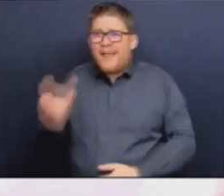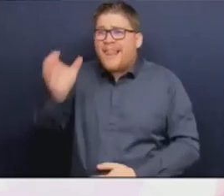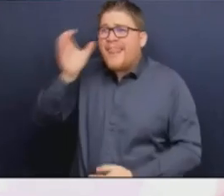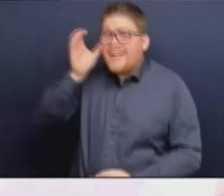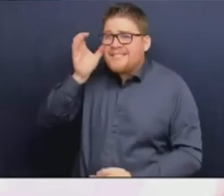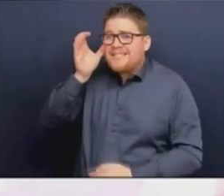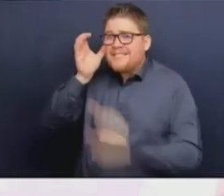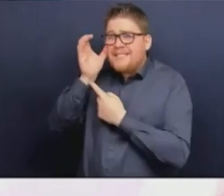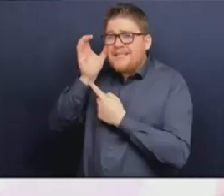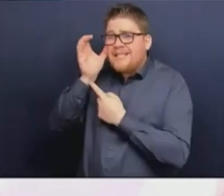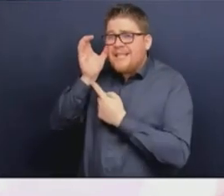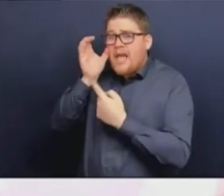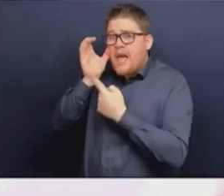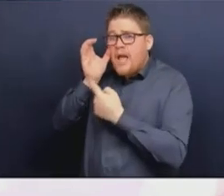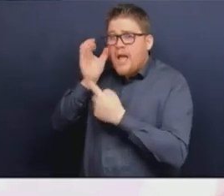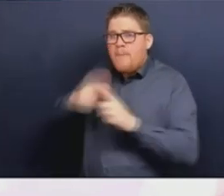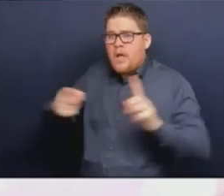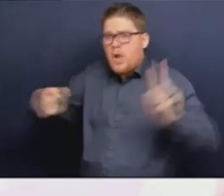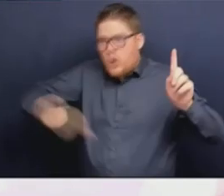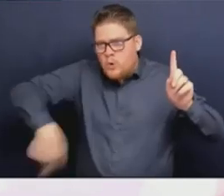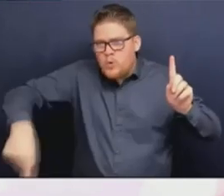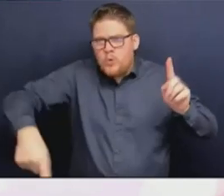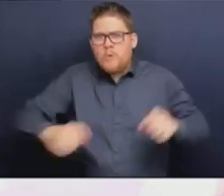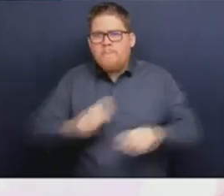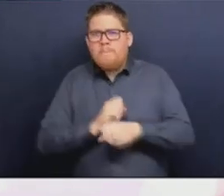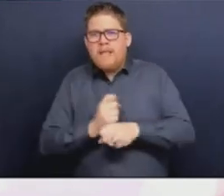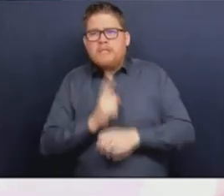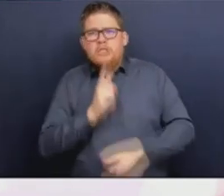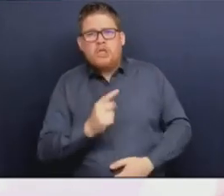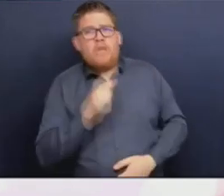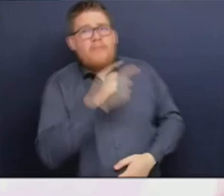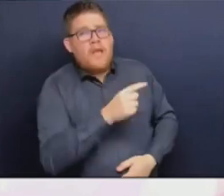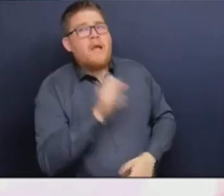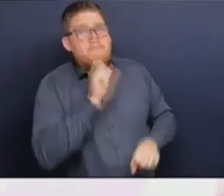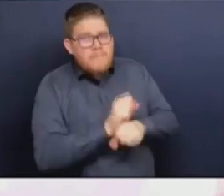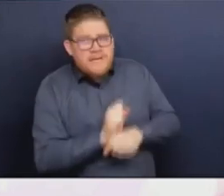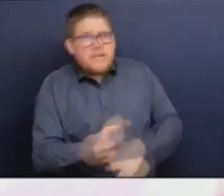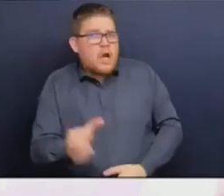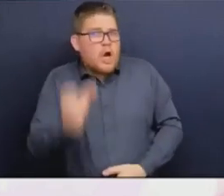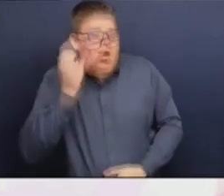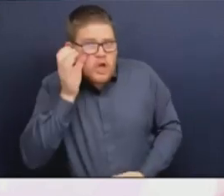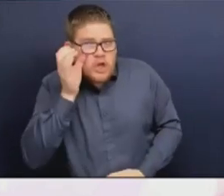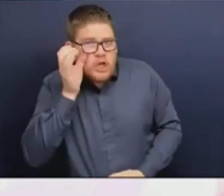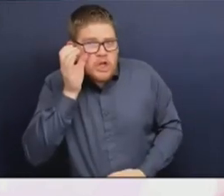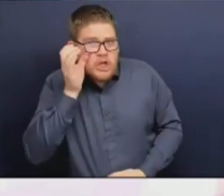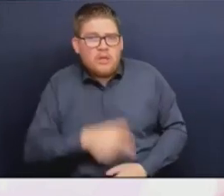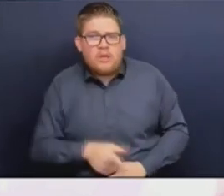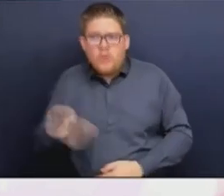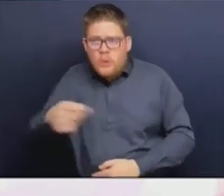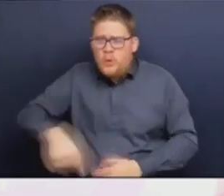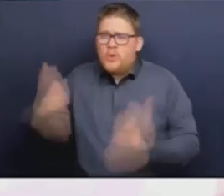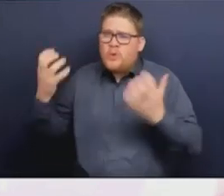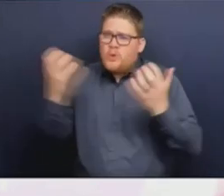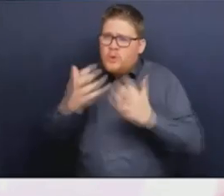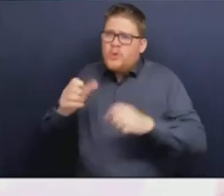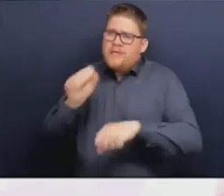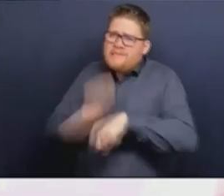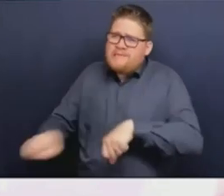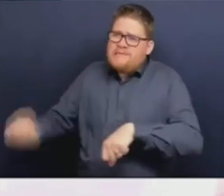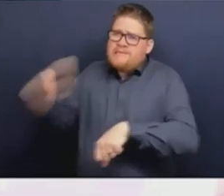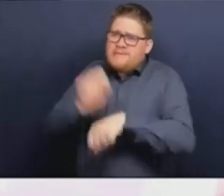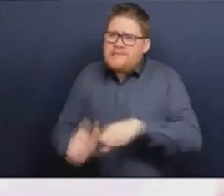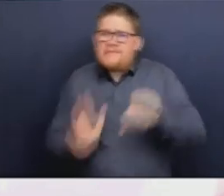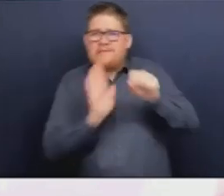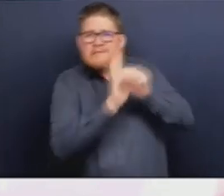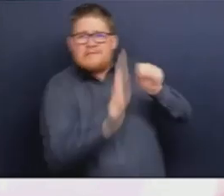were not out there and communities were not putting themselves on the line to speak. And I just want to applaud that